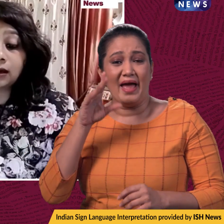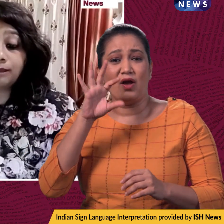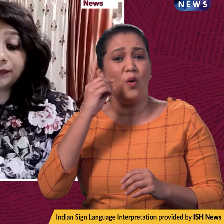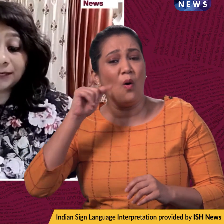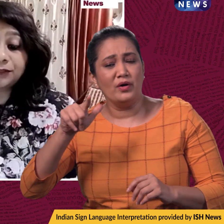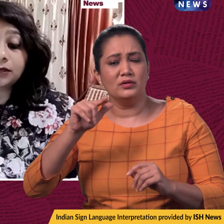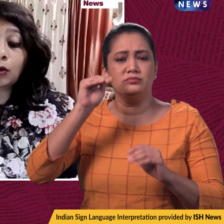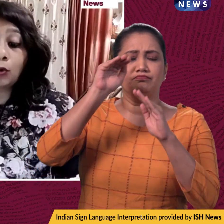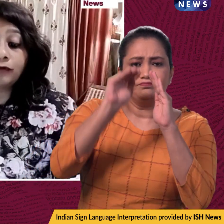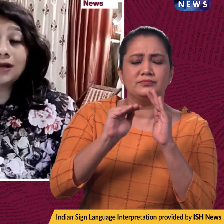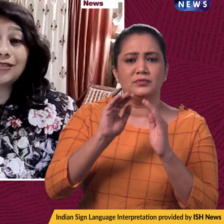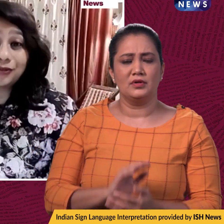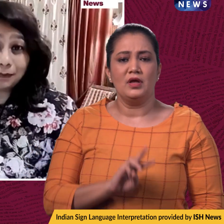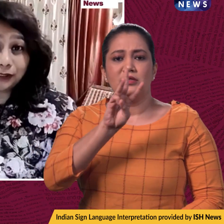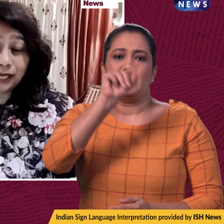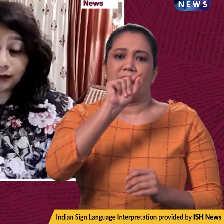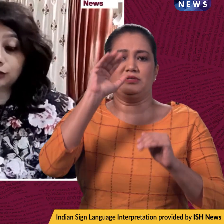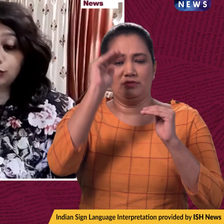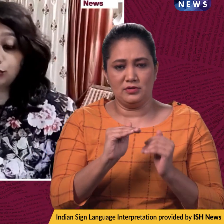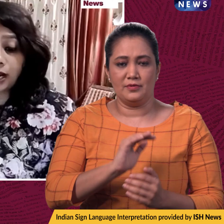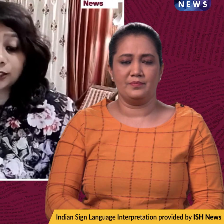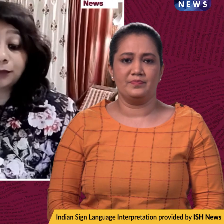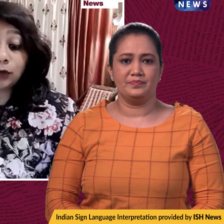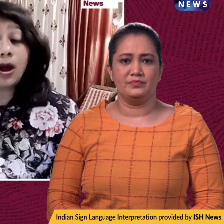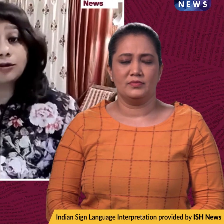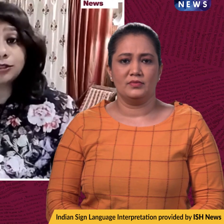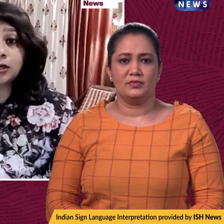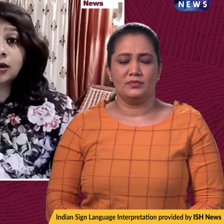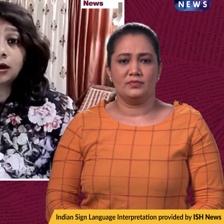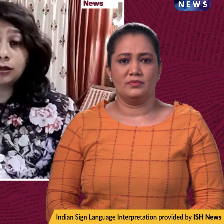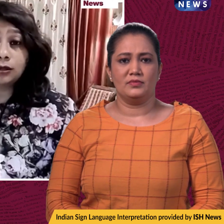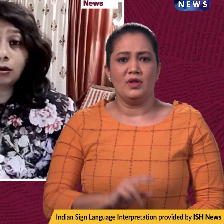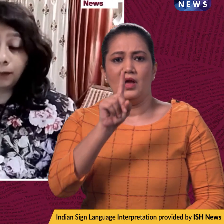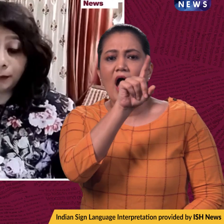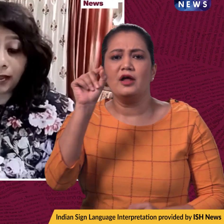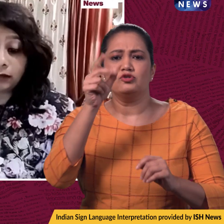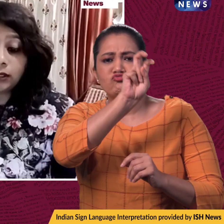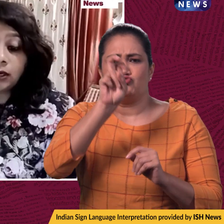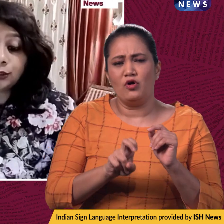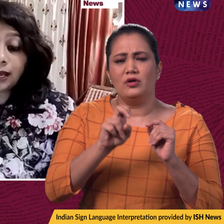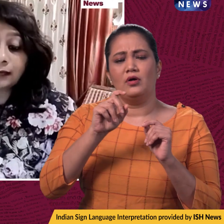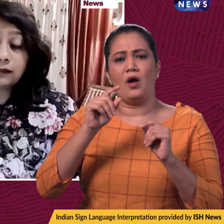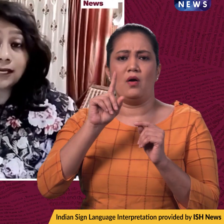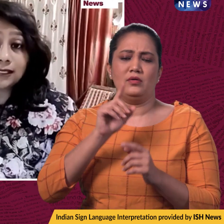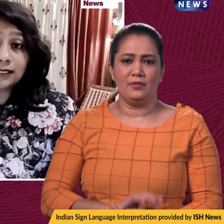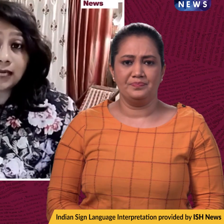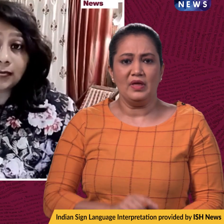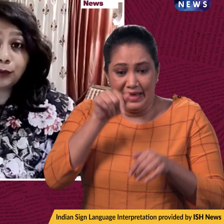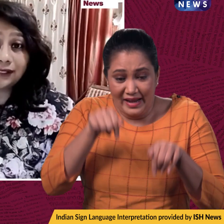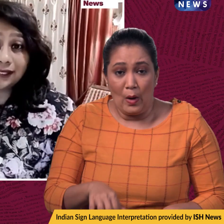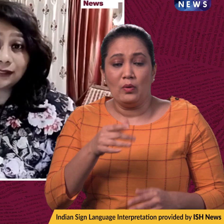has dipped over 3% to crash below $100 per barrel at